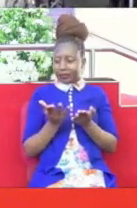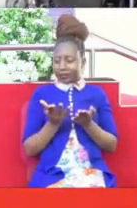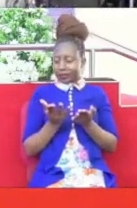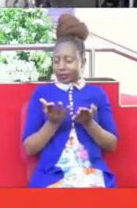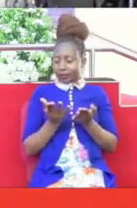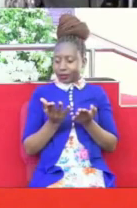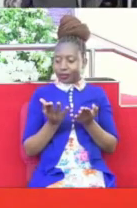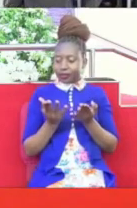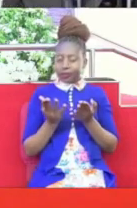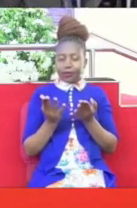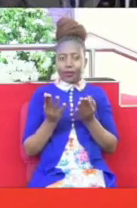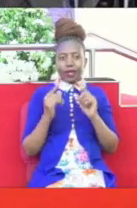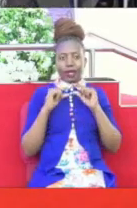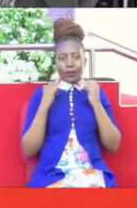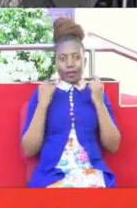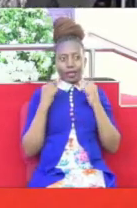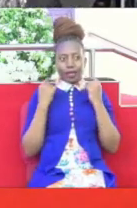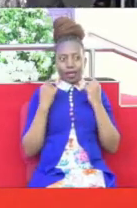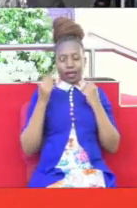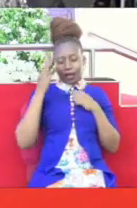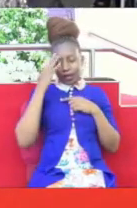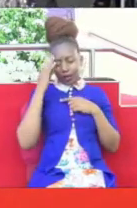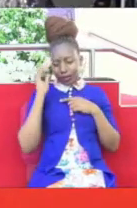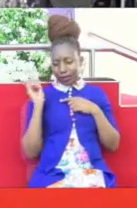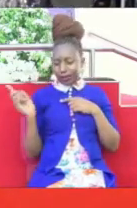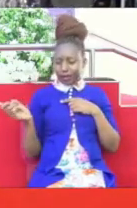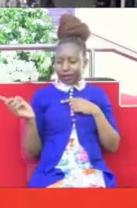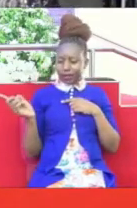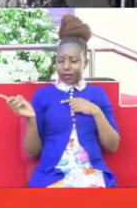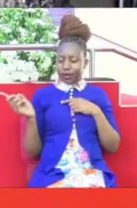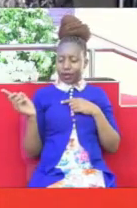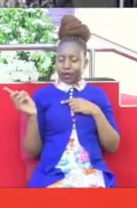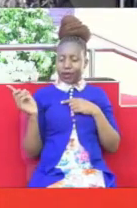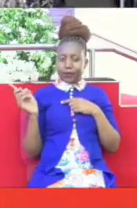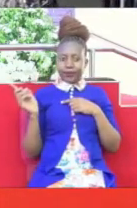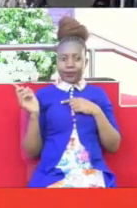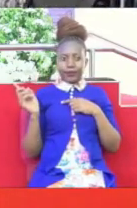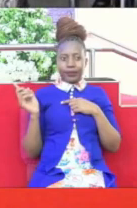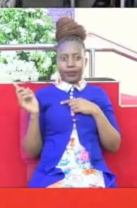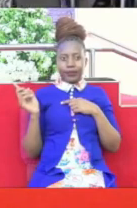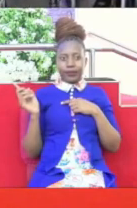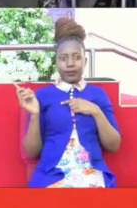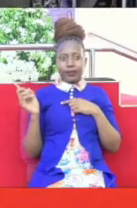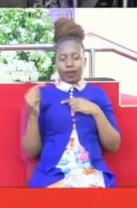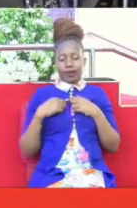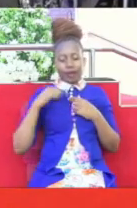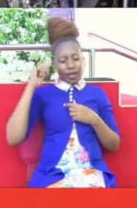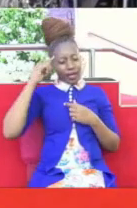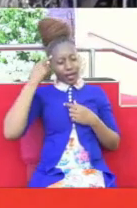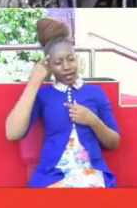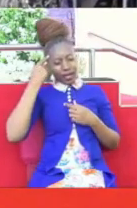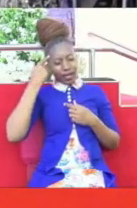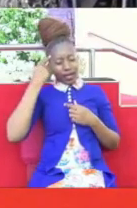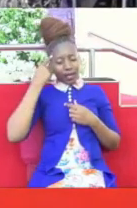Kwa sababu ni yeye mchungaji, maybe ako na ule uhusiano kidogo na ule mtu wa kawaida. So I'm sure his prayer was a little different than that of the bishop. So najua ombi lake